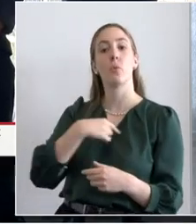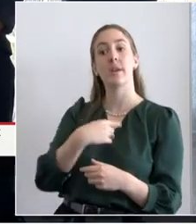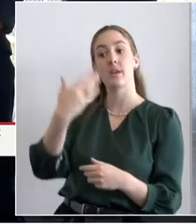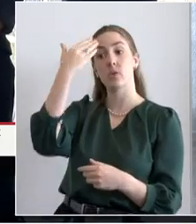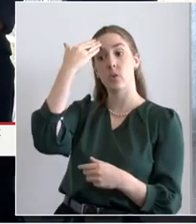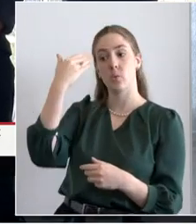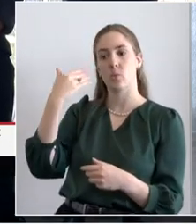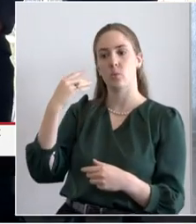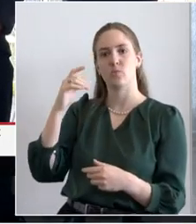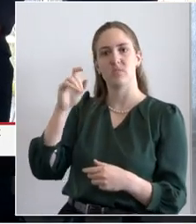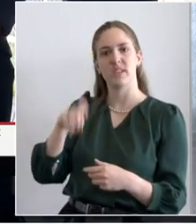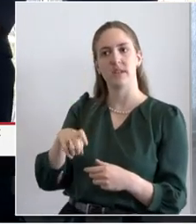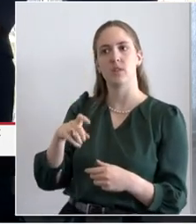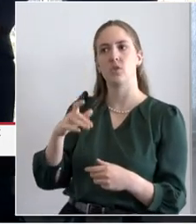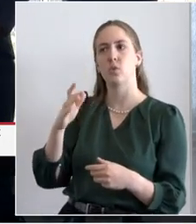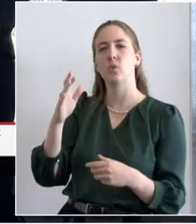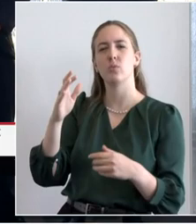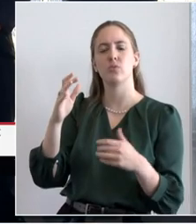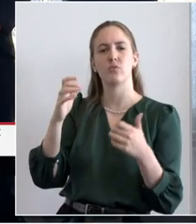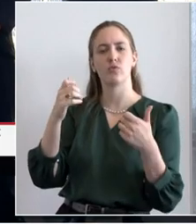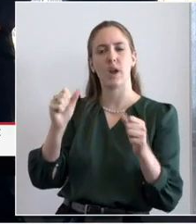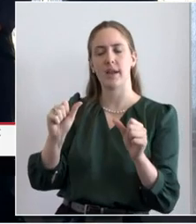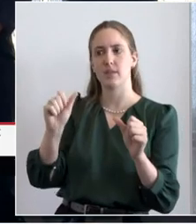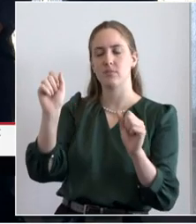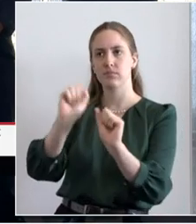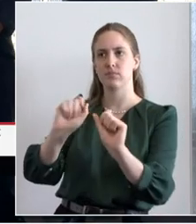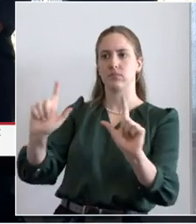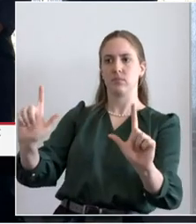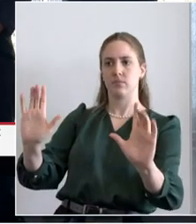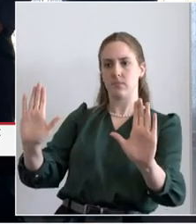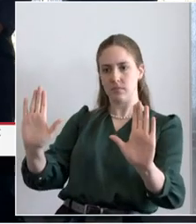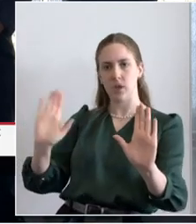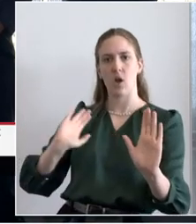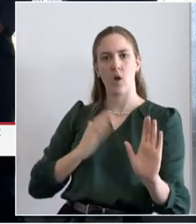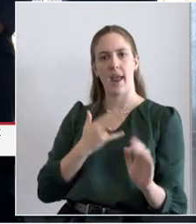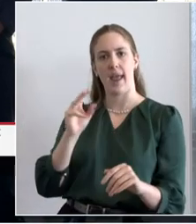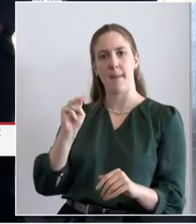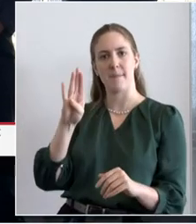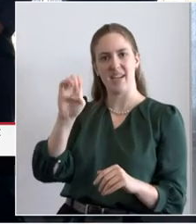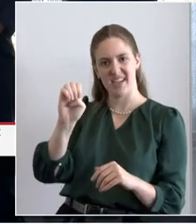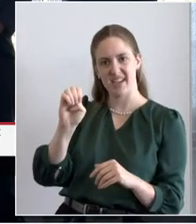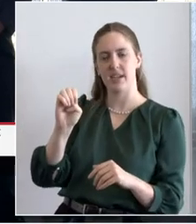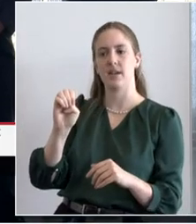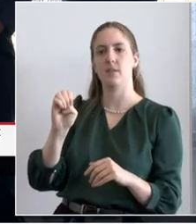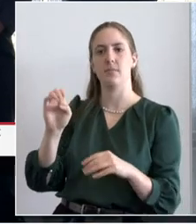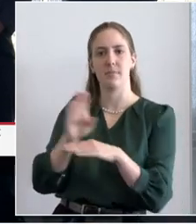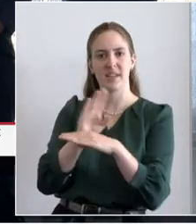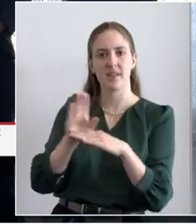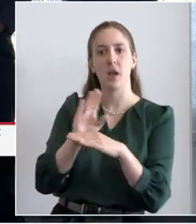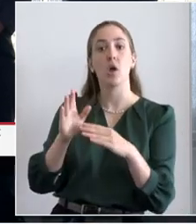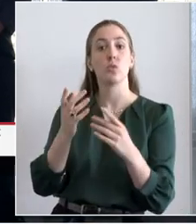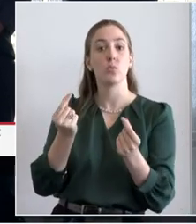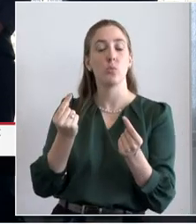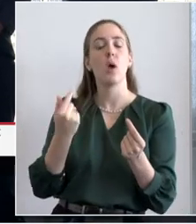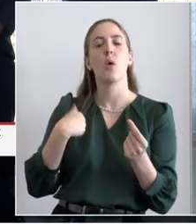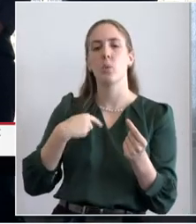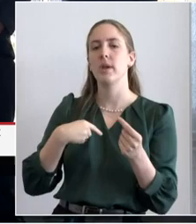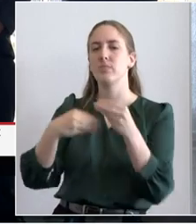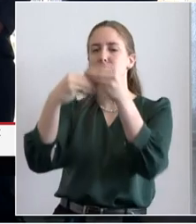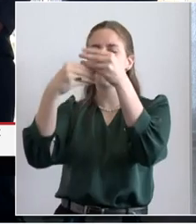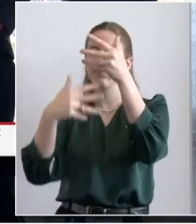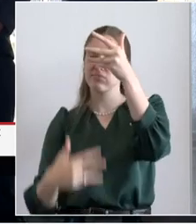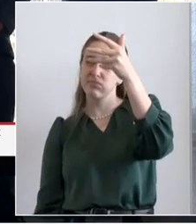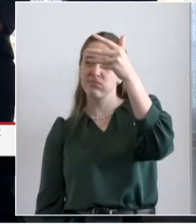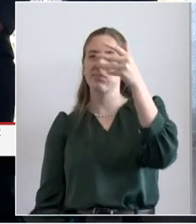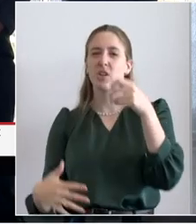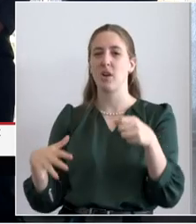MBE community in Washington, so we invested in developing what is now the most comprehensive, up-to-date MBE database in the